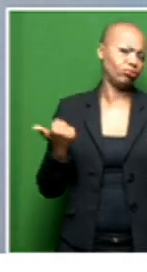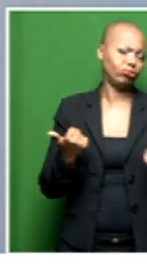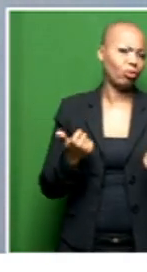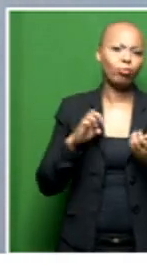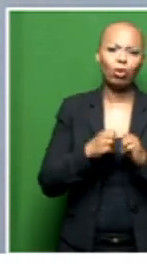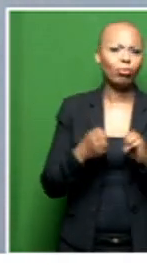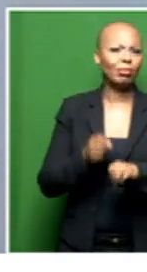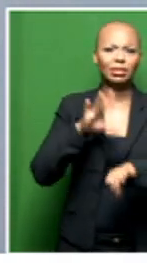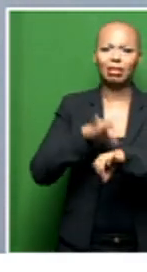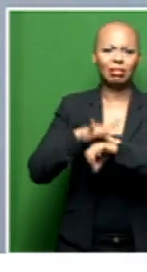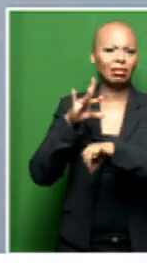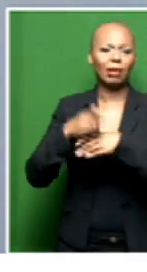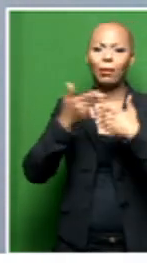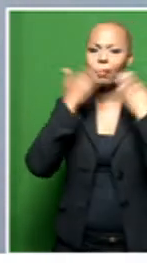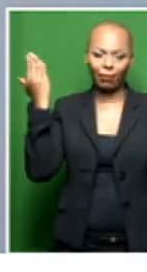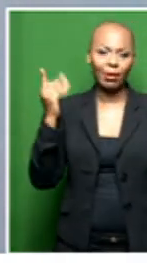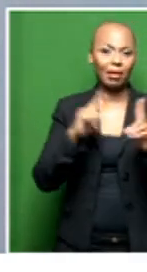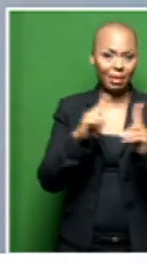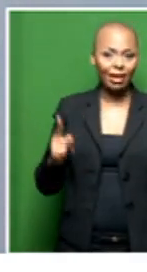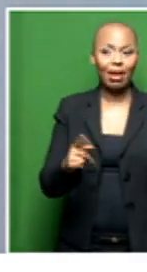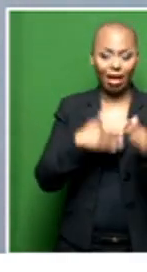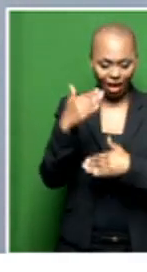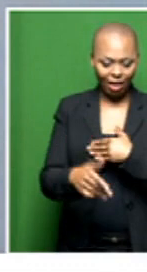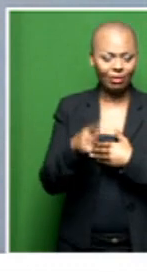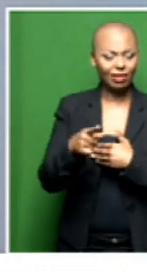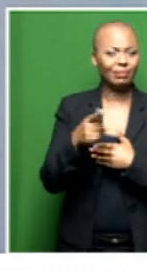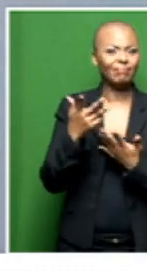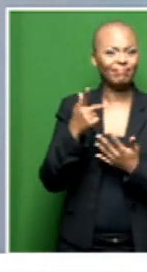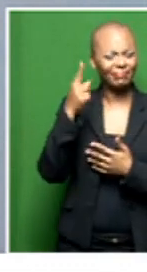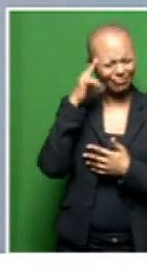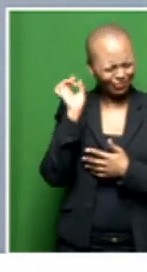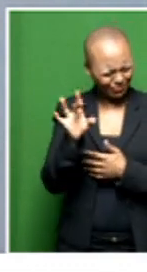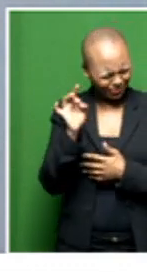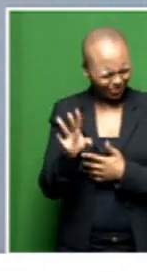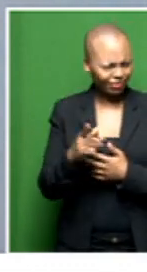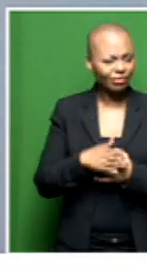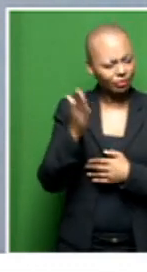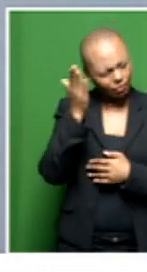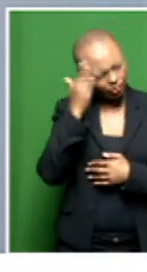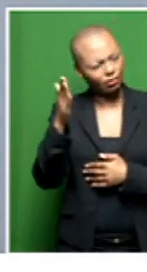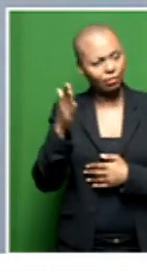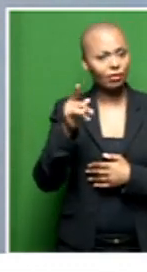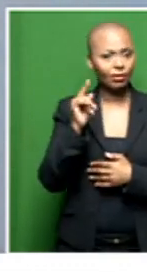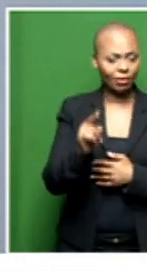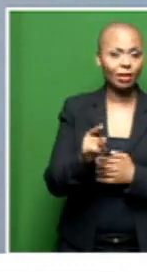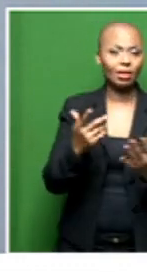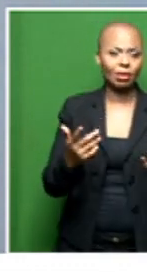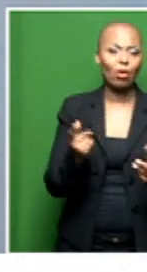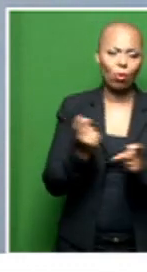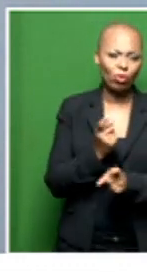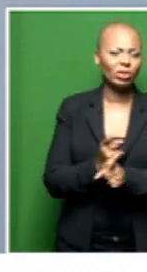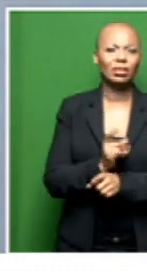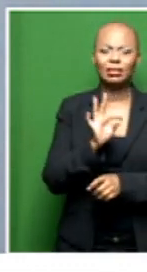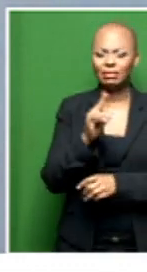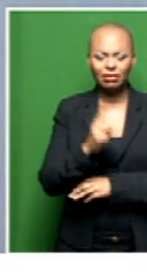purely the fact of trying to rid her of these pain, of the pain and daily migraines that lead her